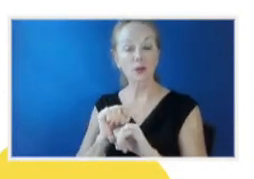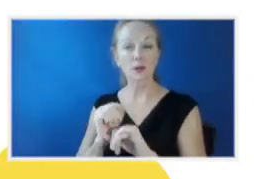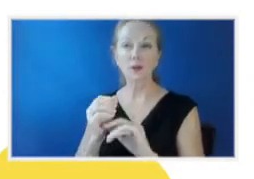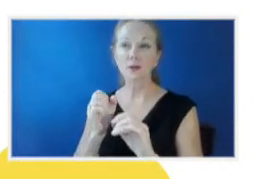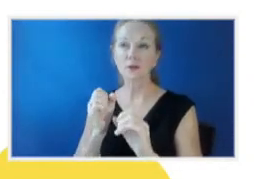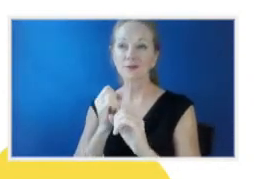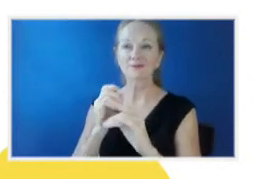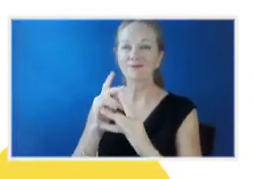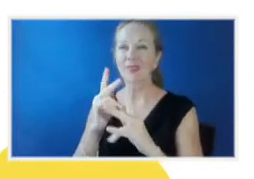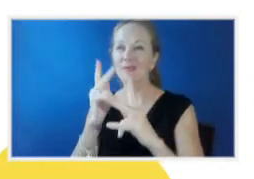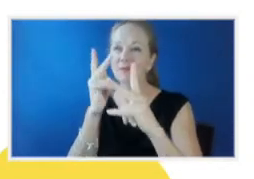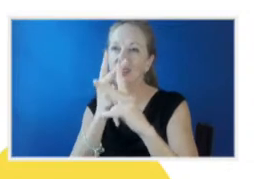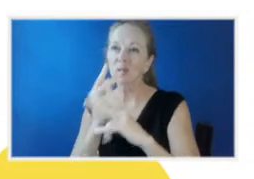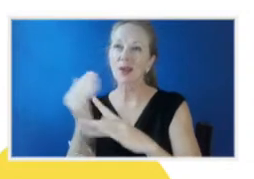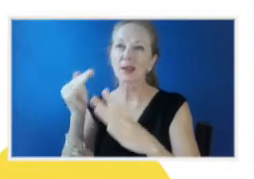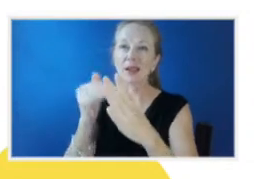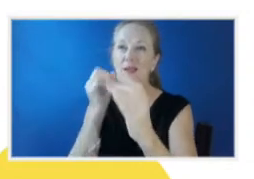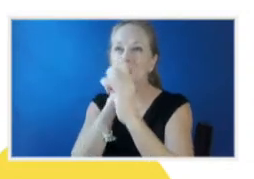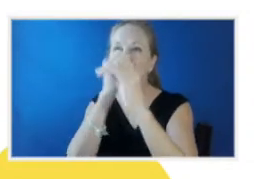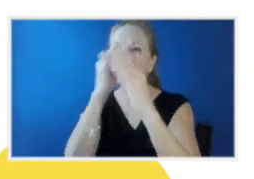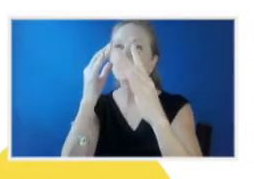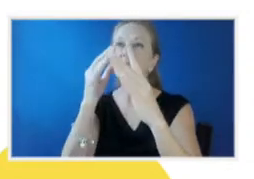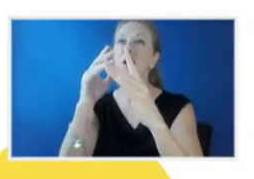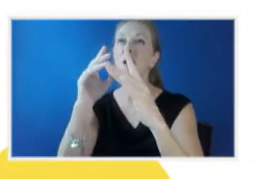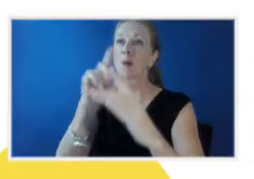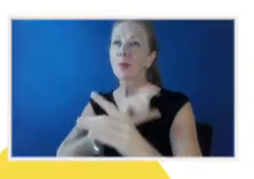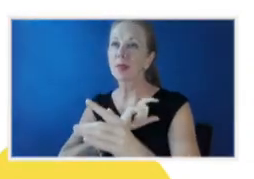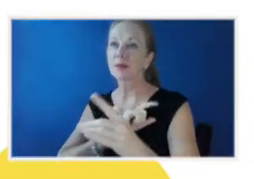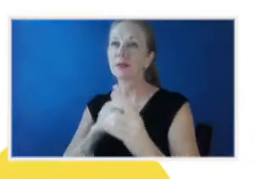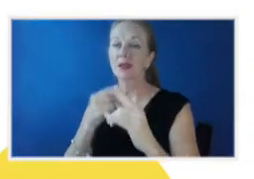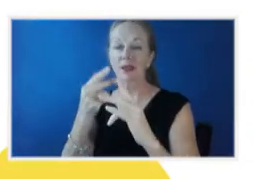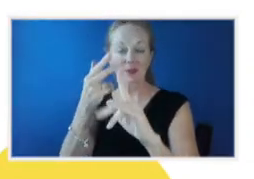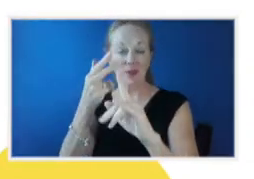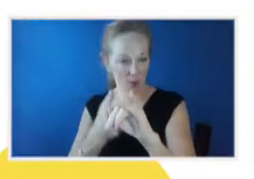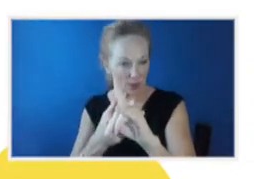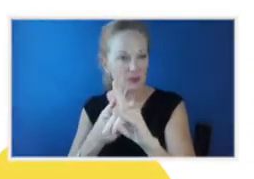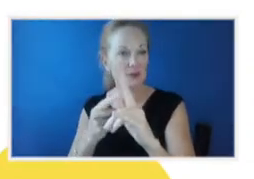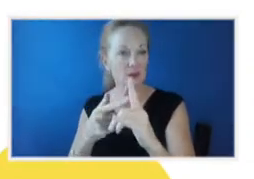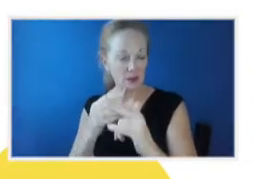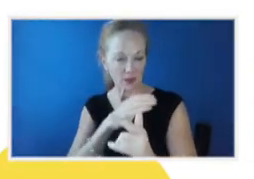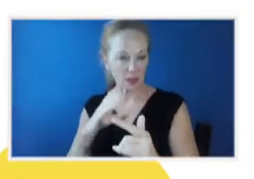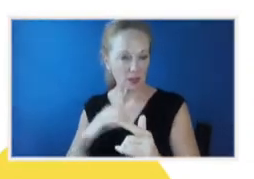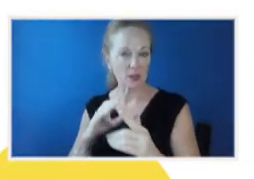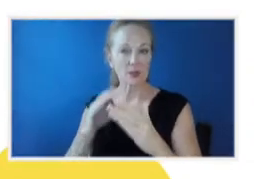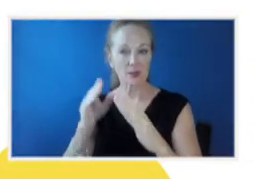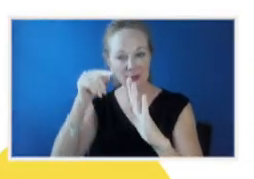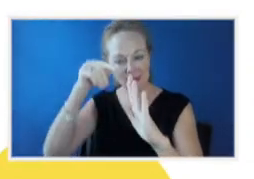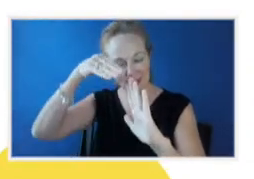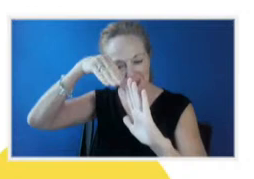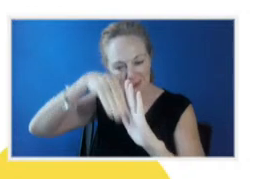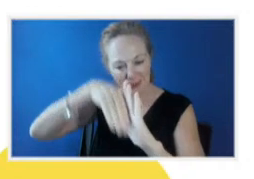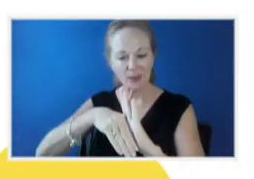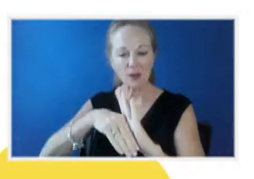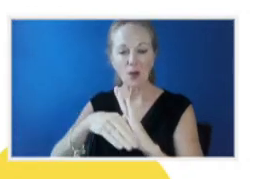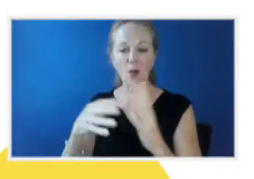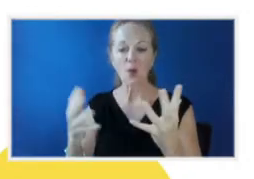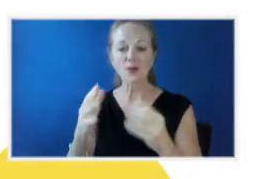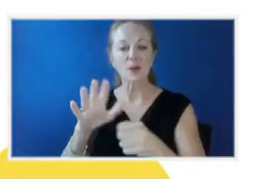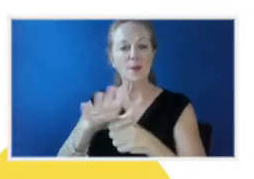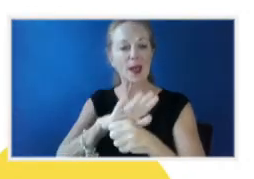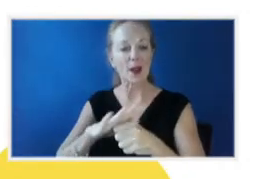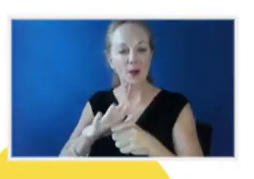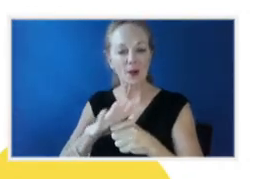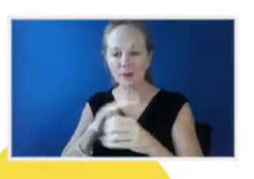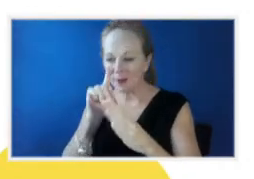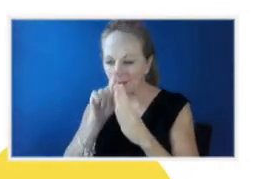policing. 3 months, each council committee at that time took a deep dive into what are some areas that can